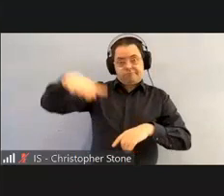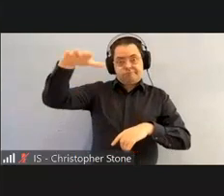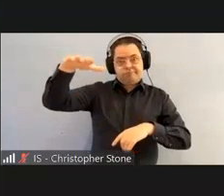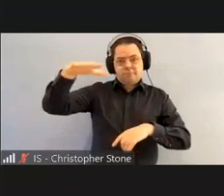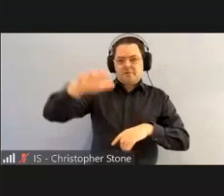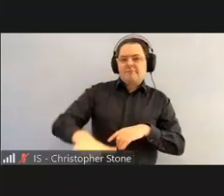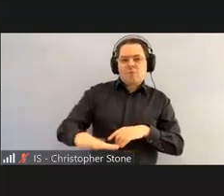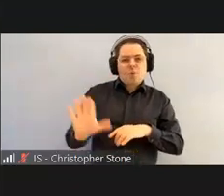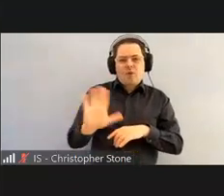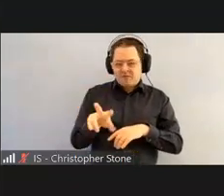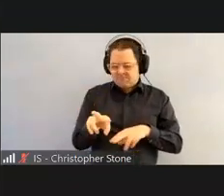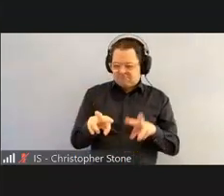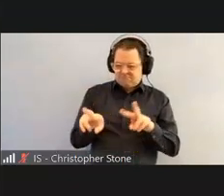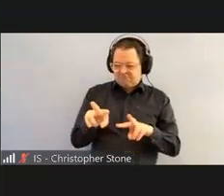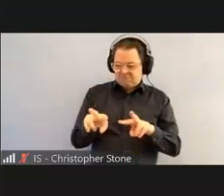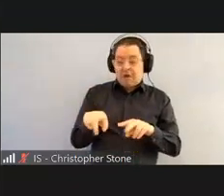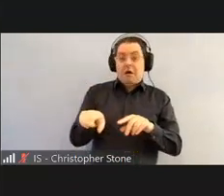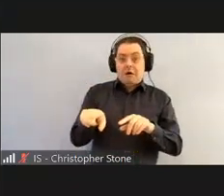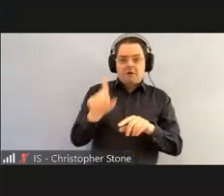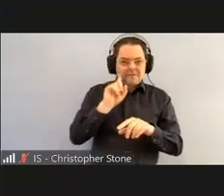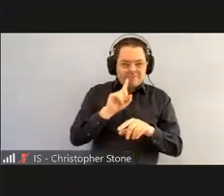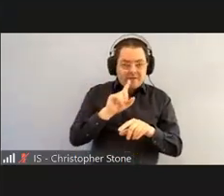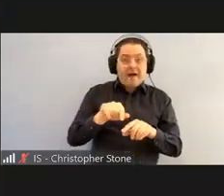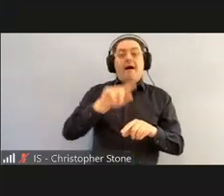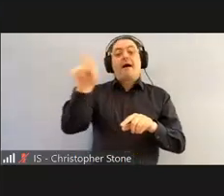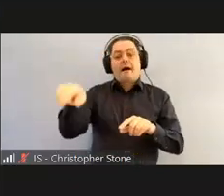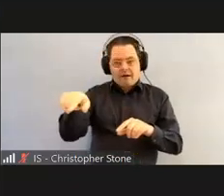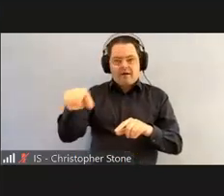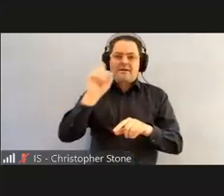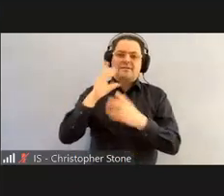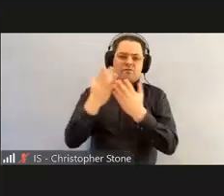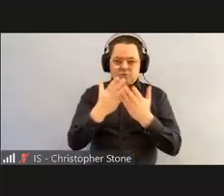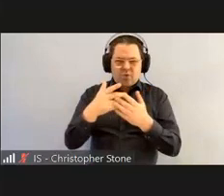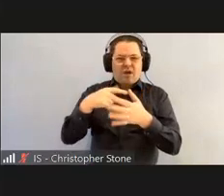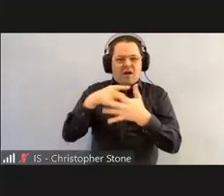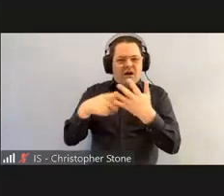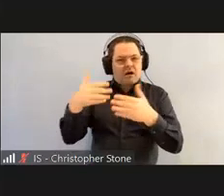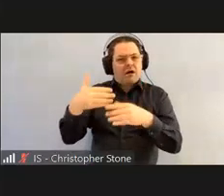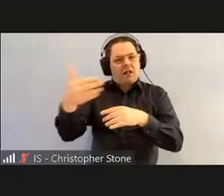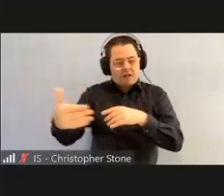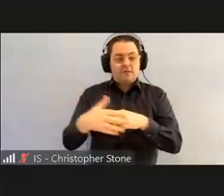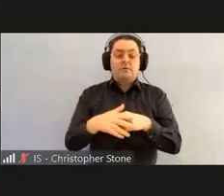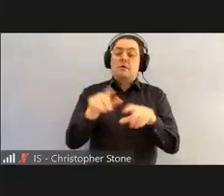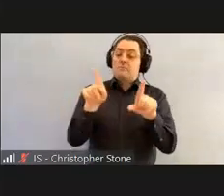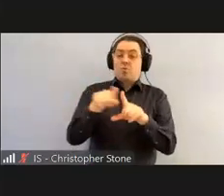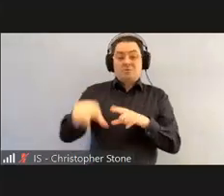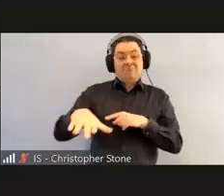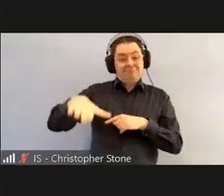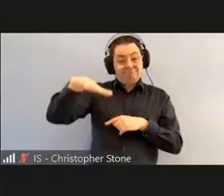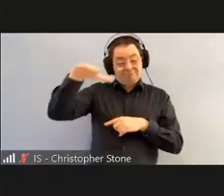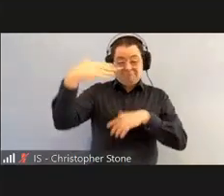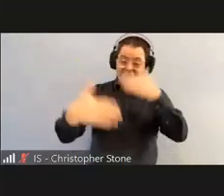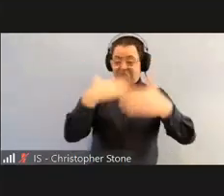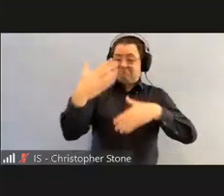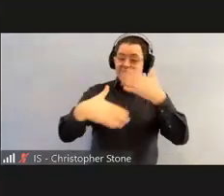was that children, deaf children or children with hearing impairment, were not staying in schools for